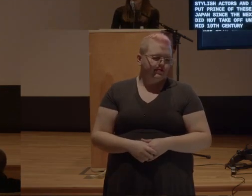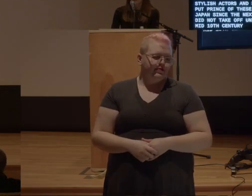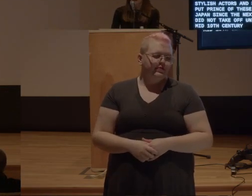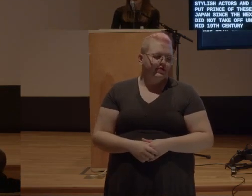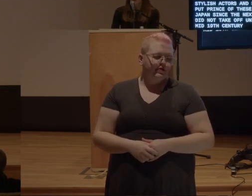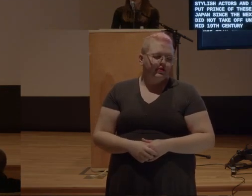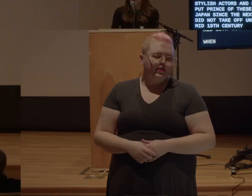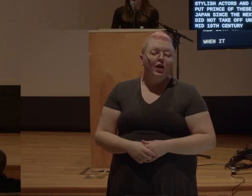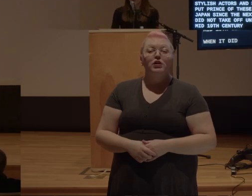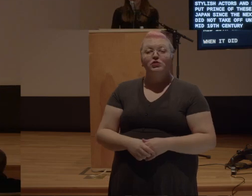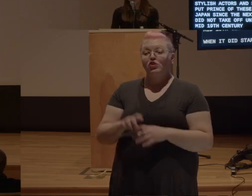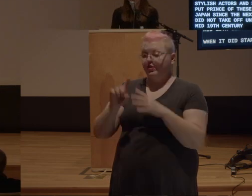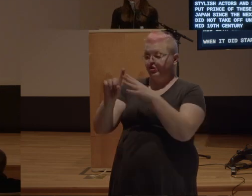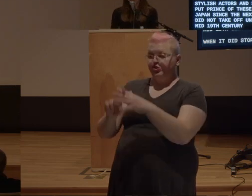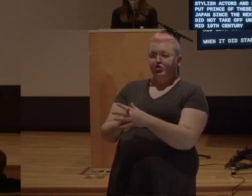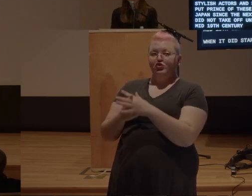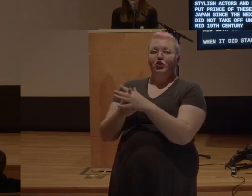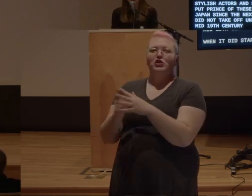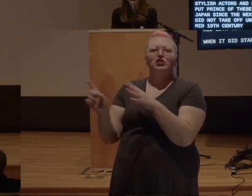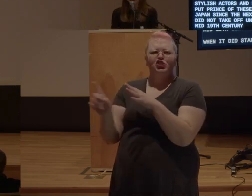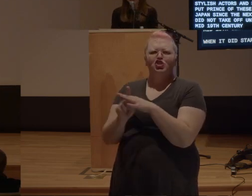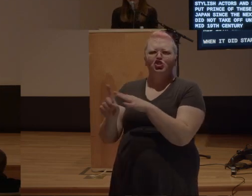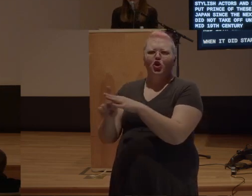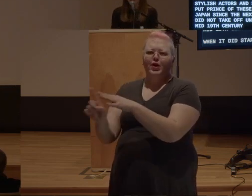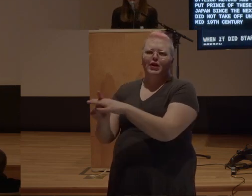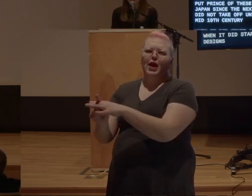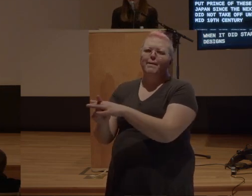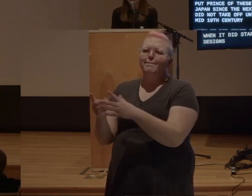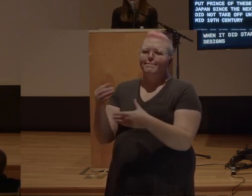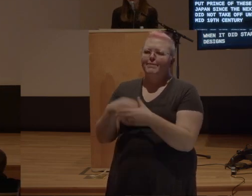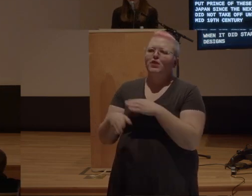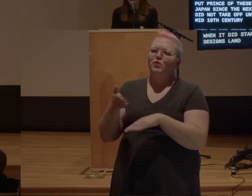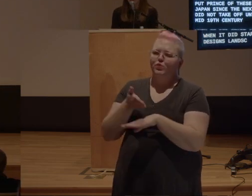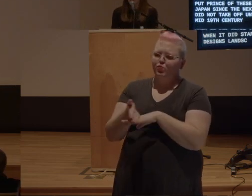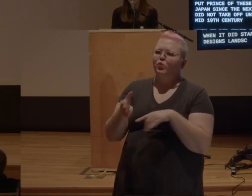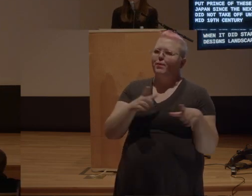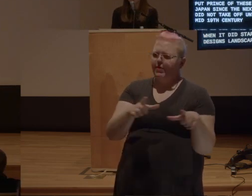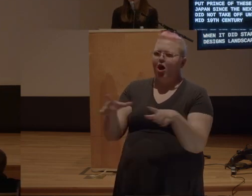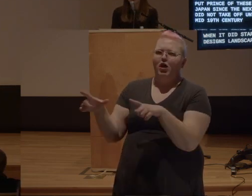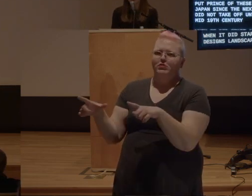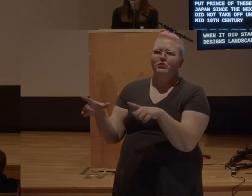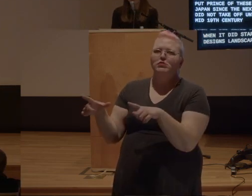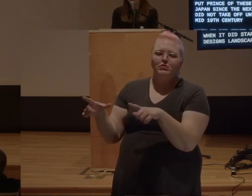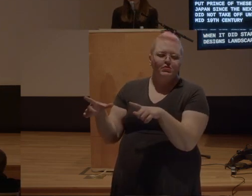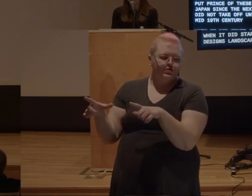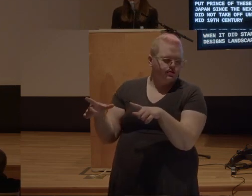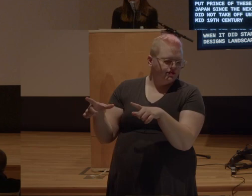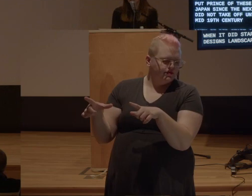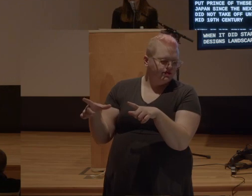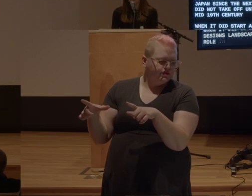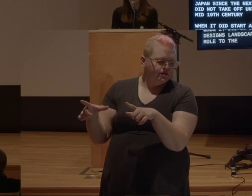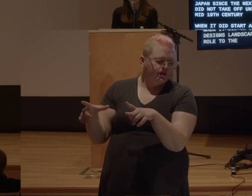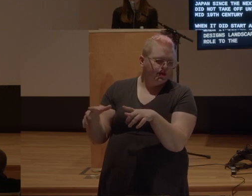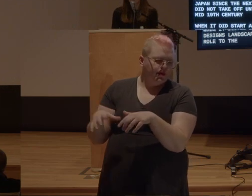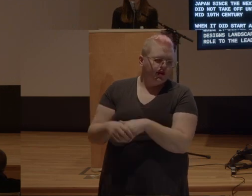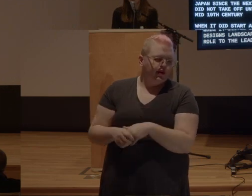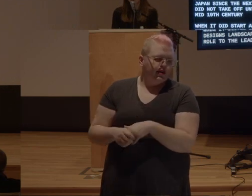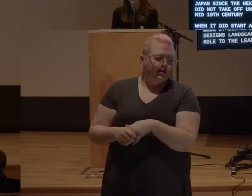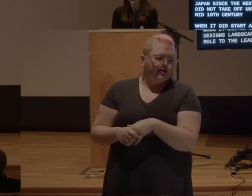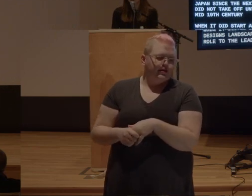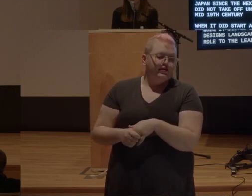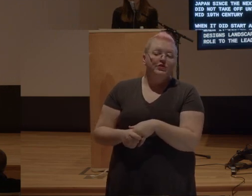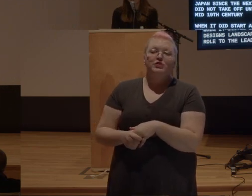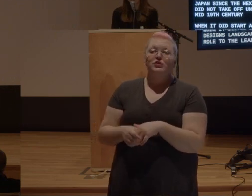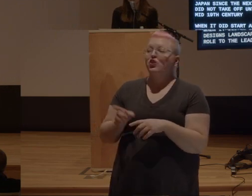When it did start appearing in woodblock print designs, landscape initially played a supporting role to the leading figures of the